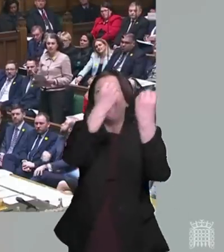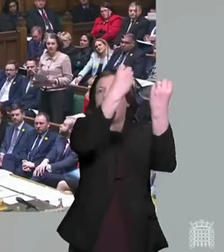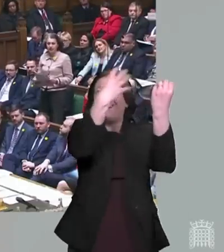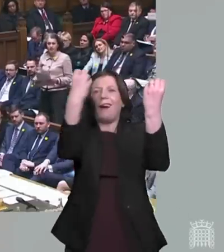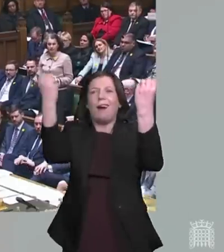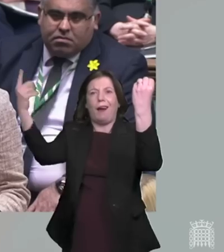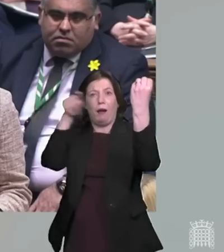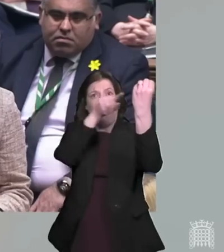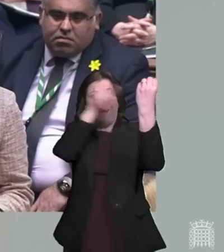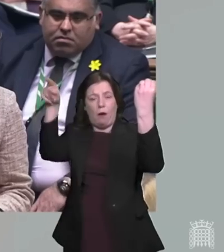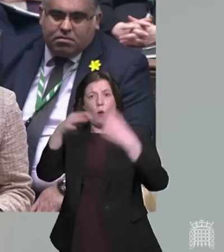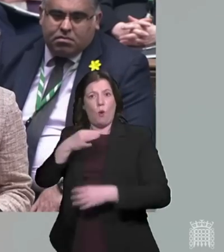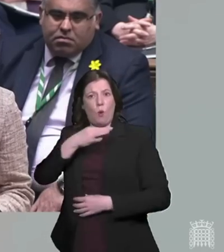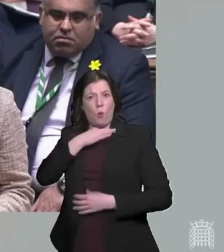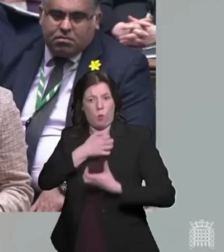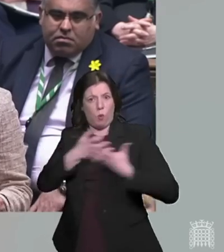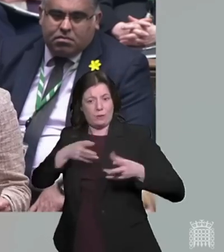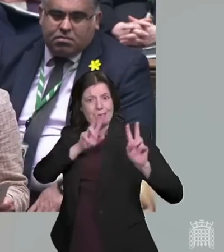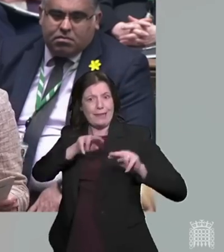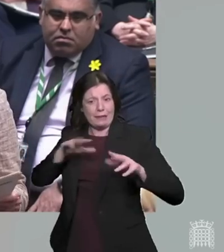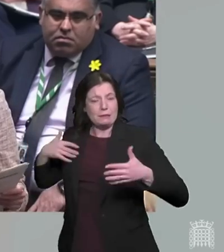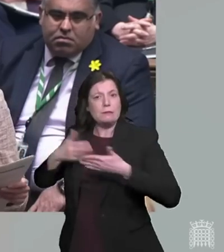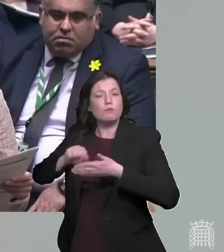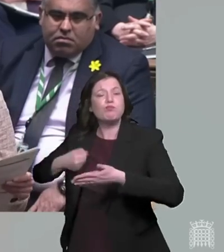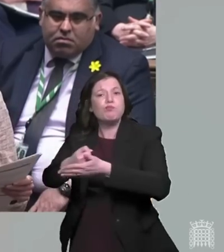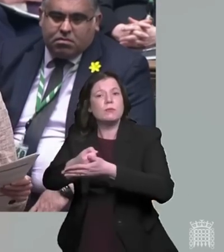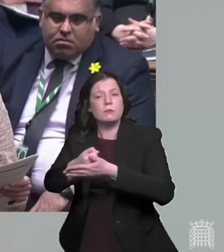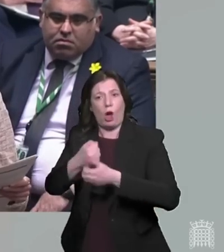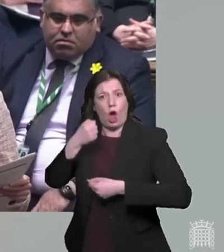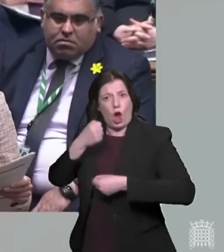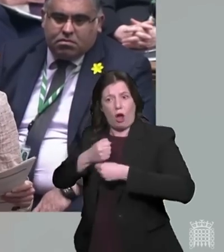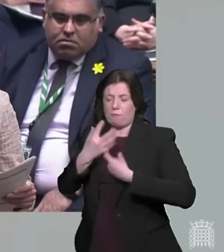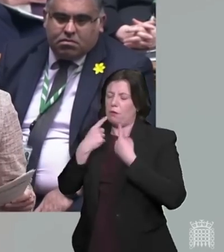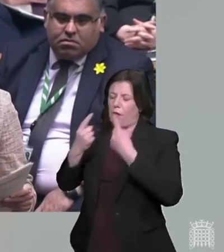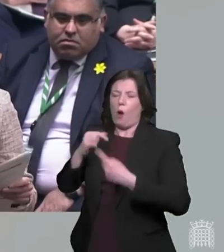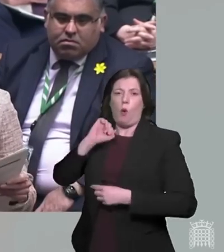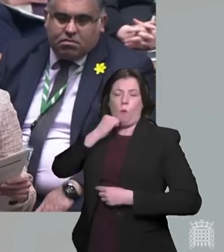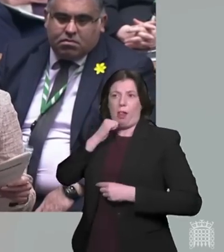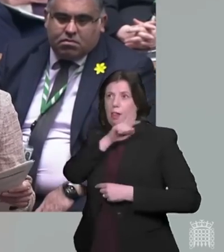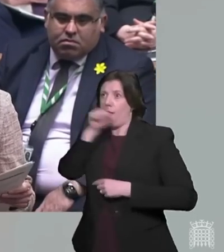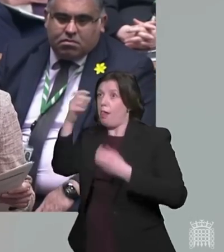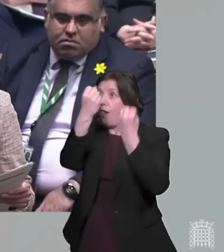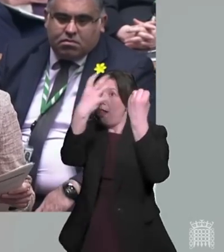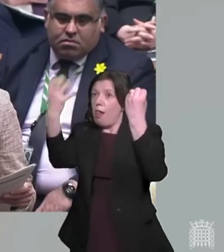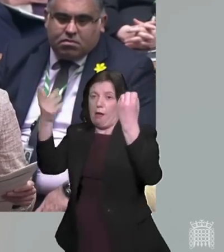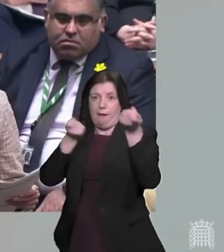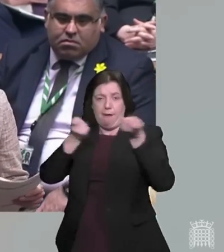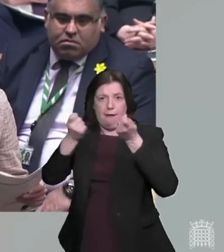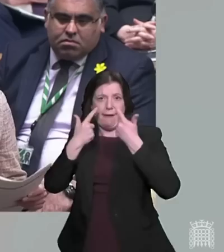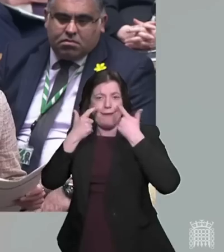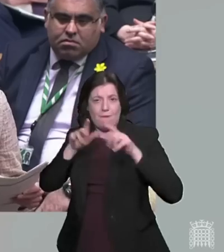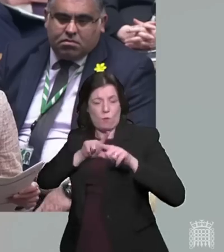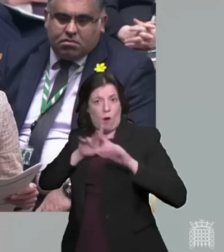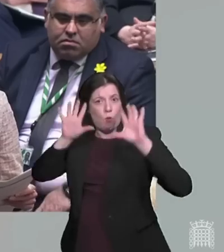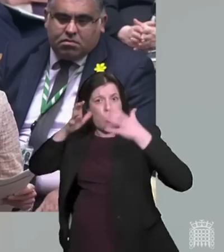the government said it would pause their rollout. The Prime Minister said smart motorways are unpopular because they are unsafe. We need